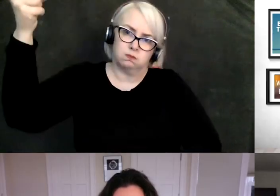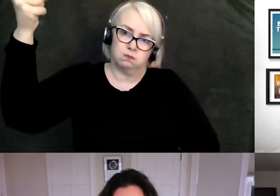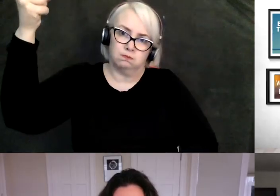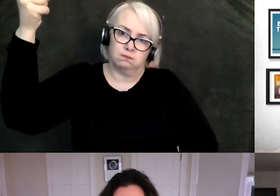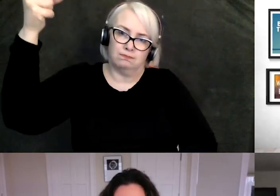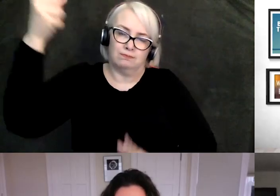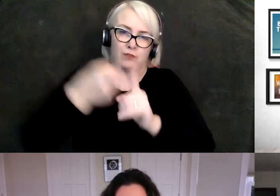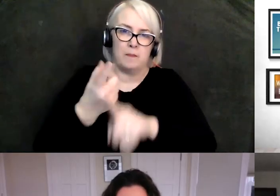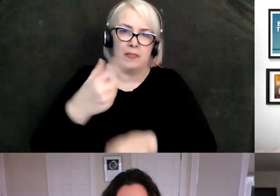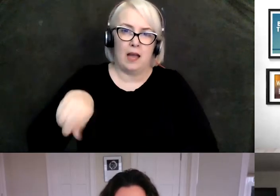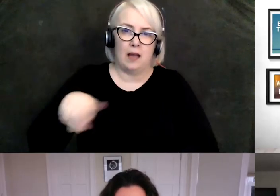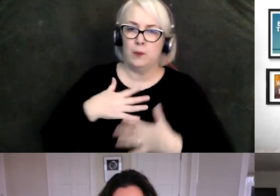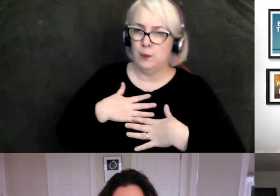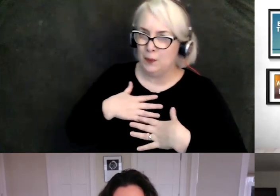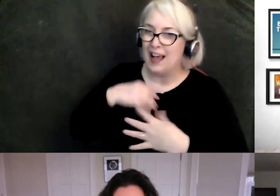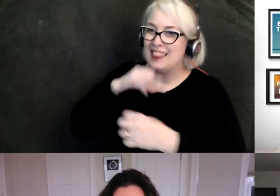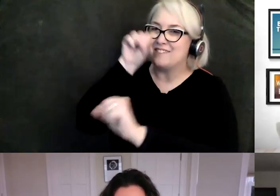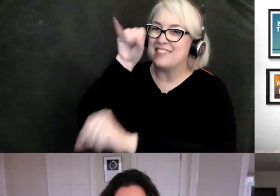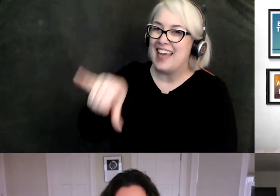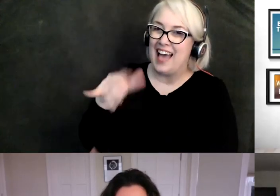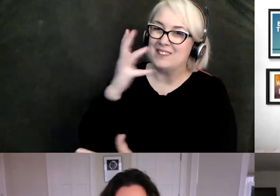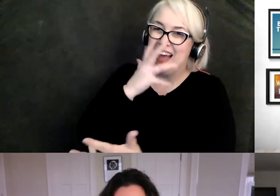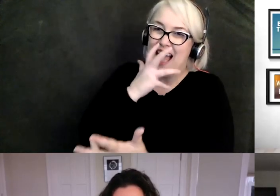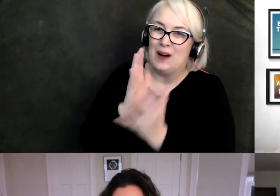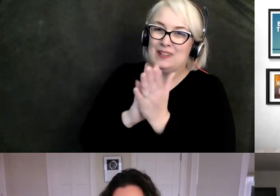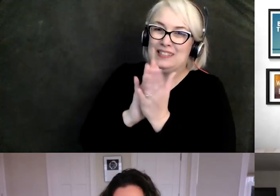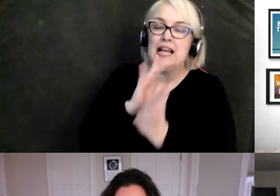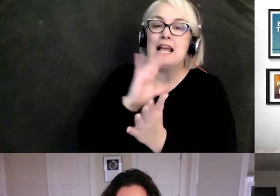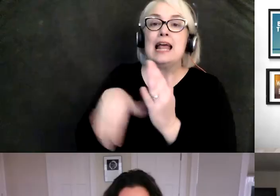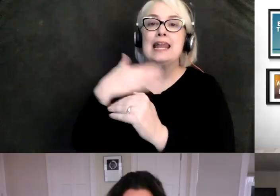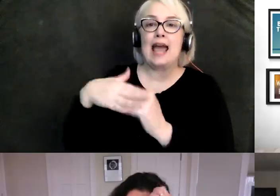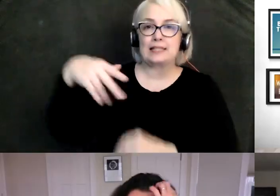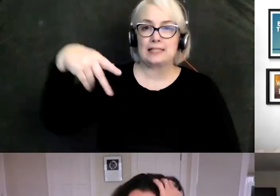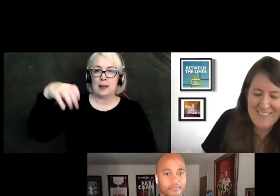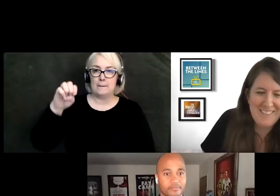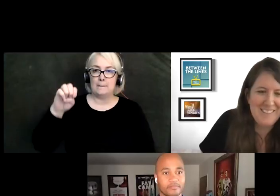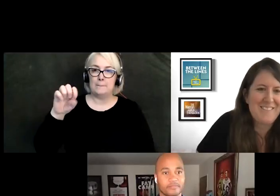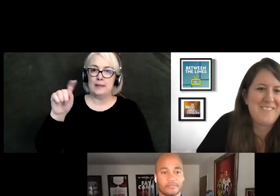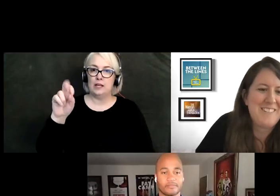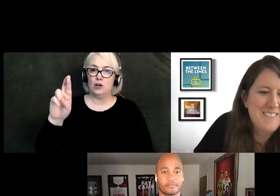I love that. Let's, let's kick it over next to Peter Cameron.